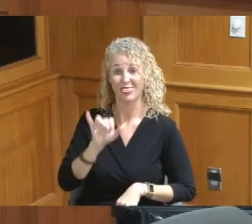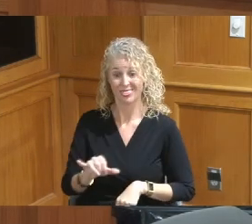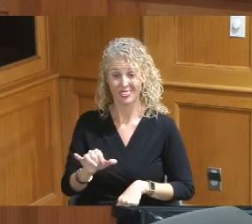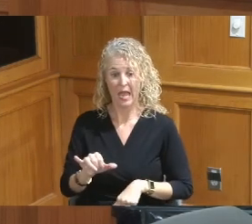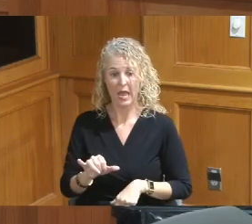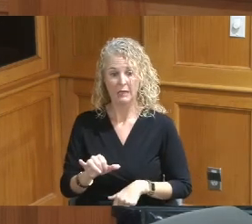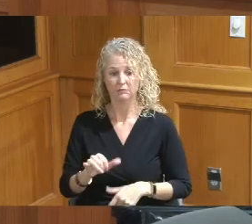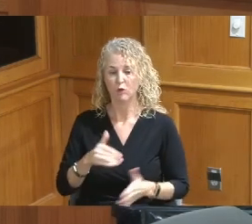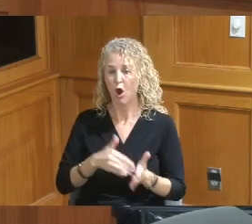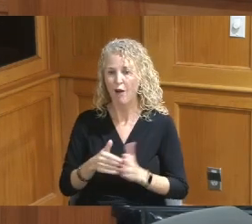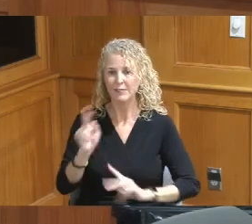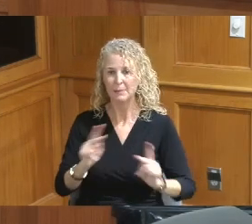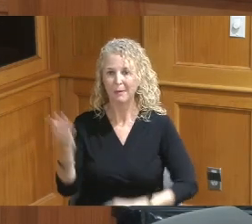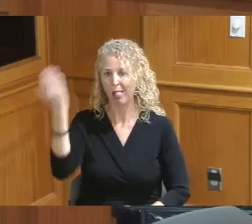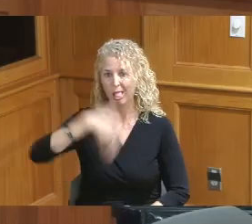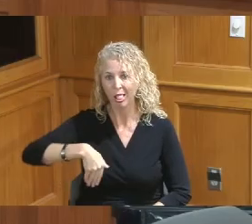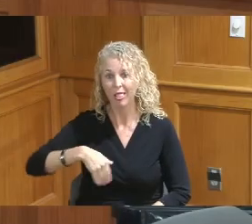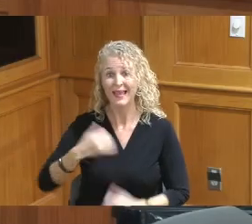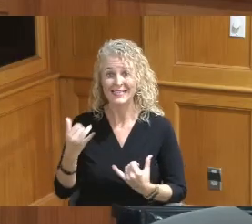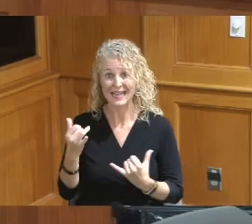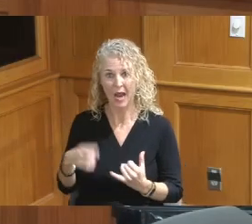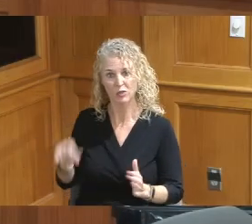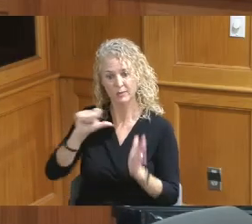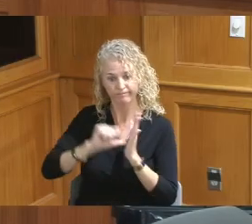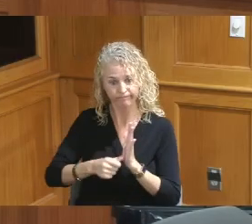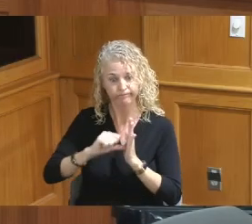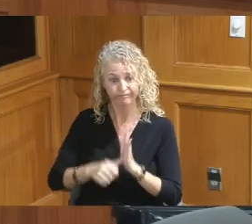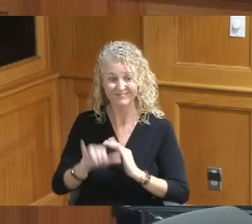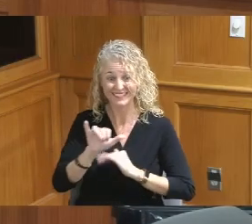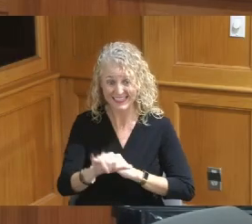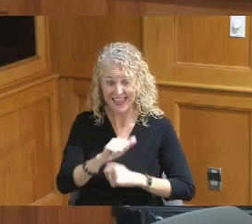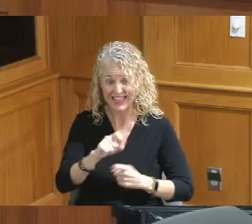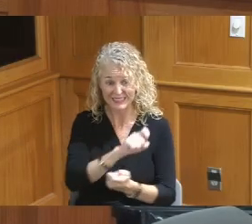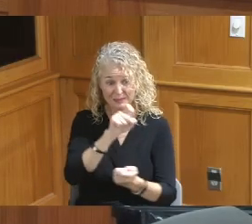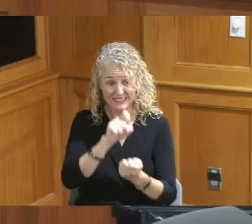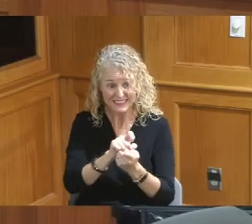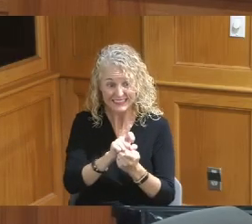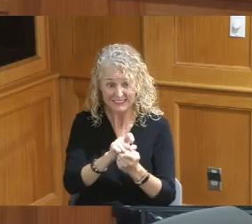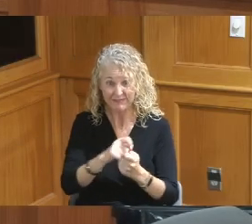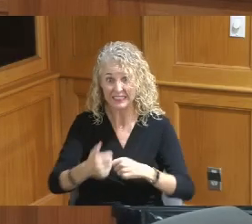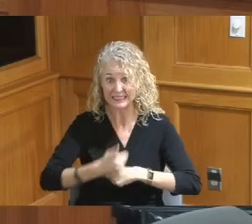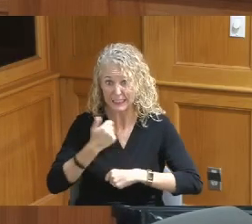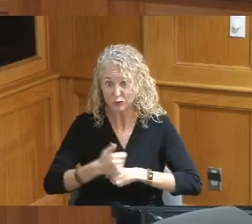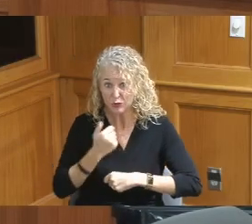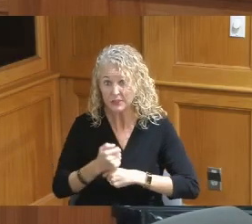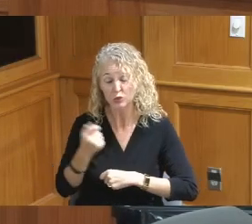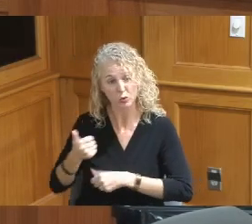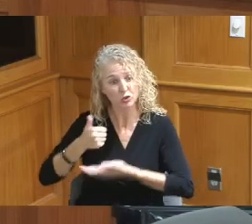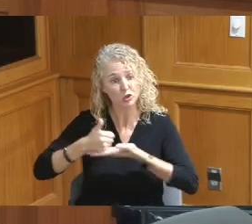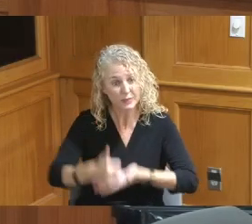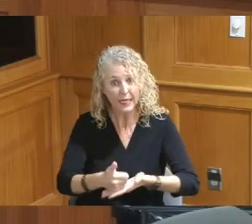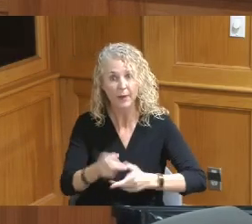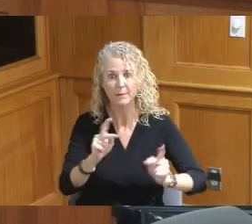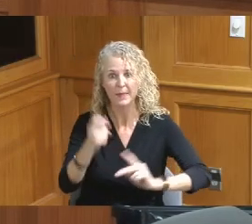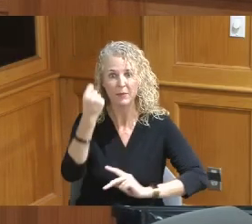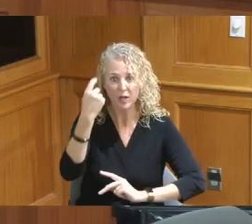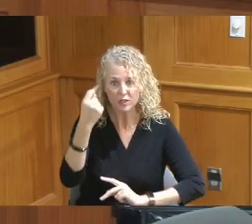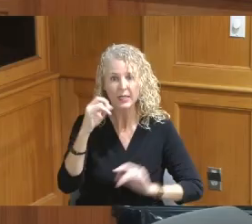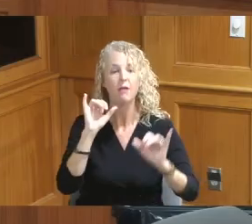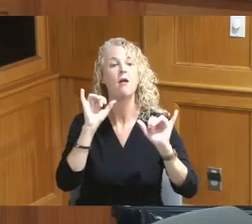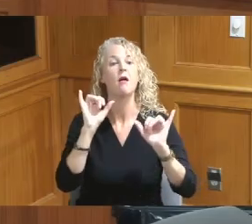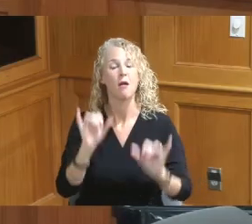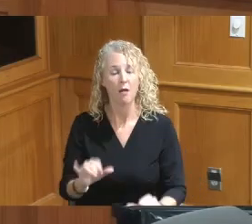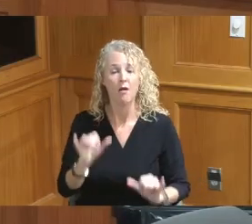and overlooked risk. By highlighting this specific danger, she has directly contributed to a culture of